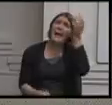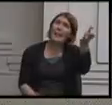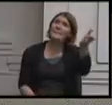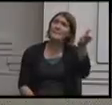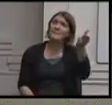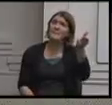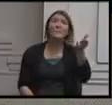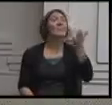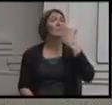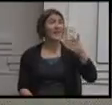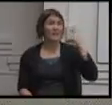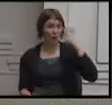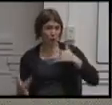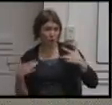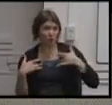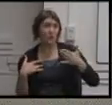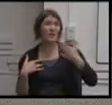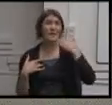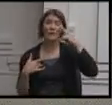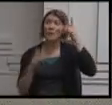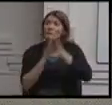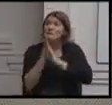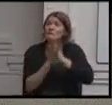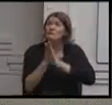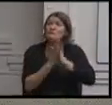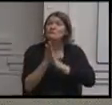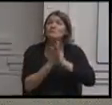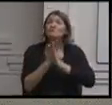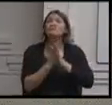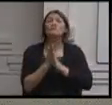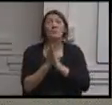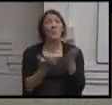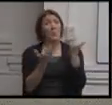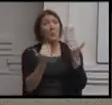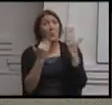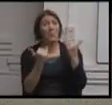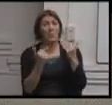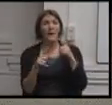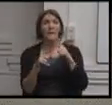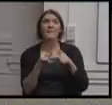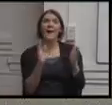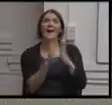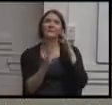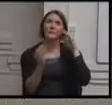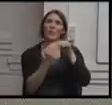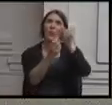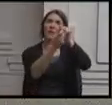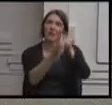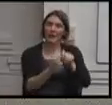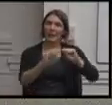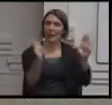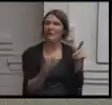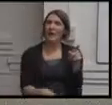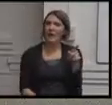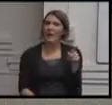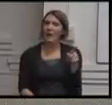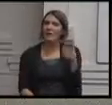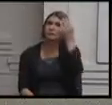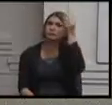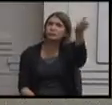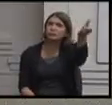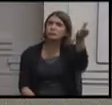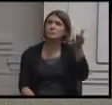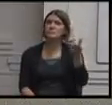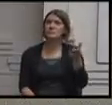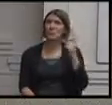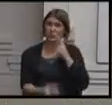and appreciate the fact that he is wanting to do something to ease the burden for the taxpayers, which I think is